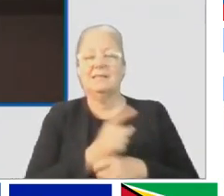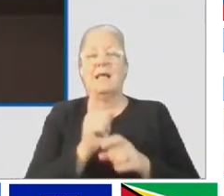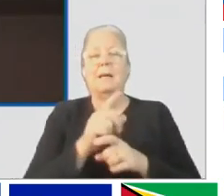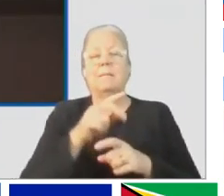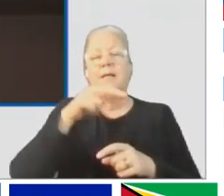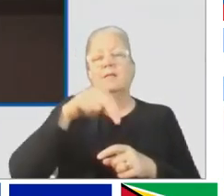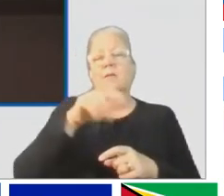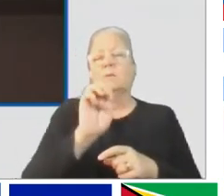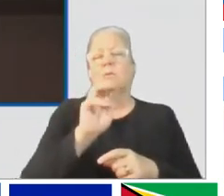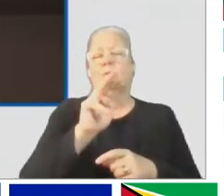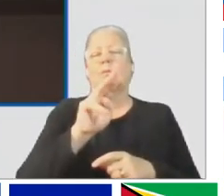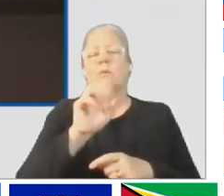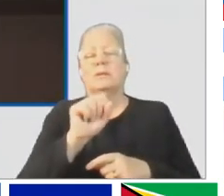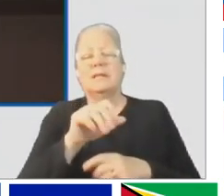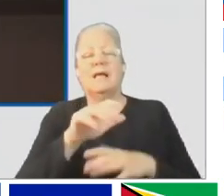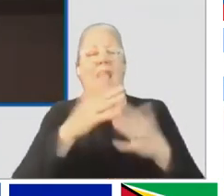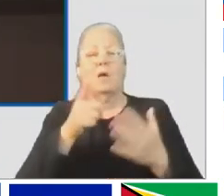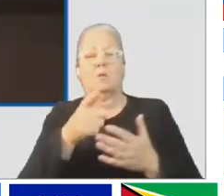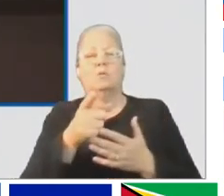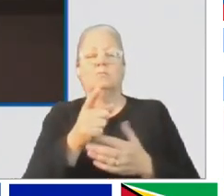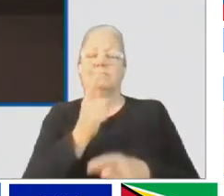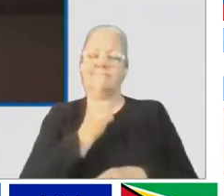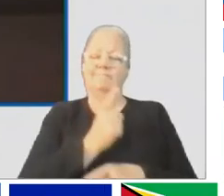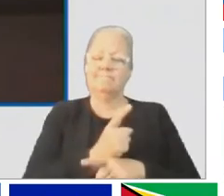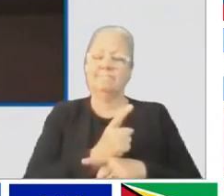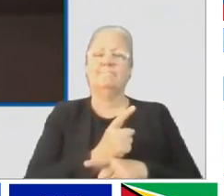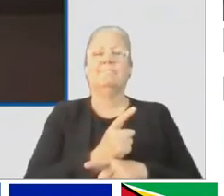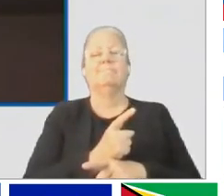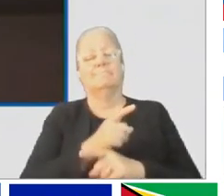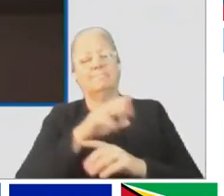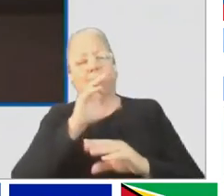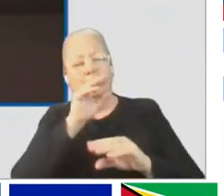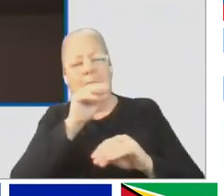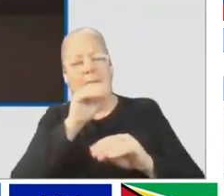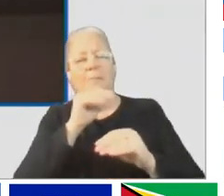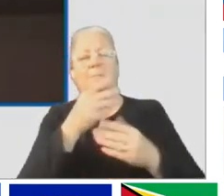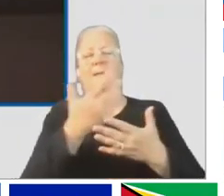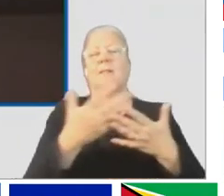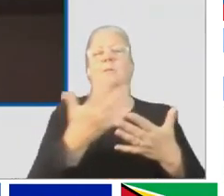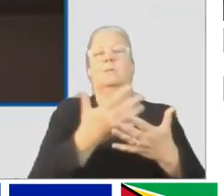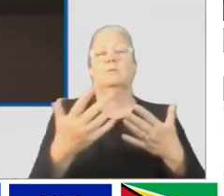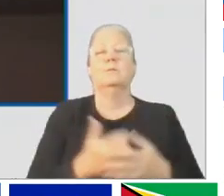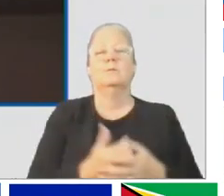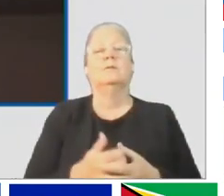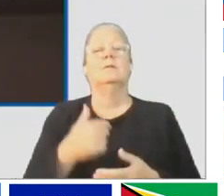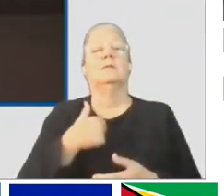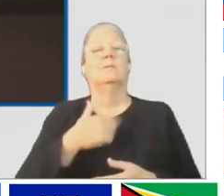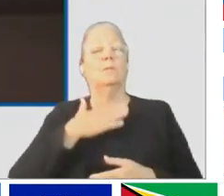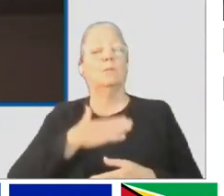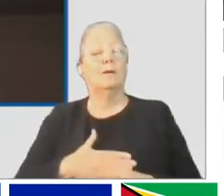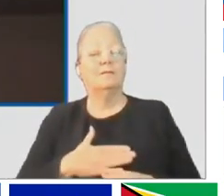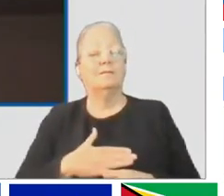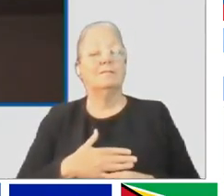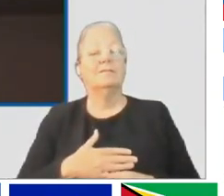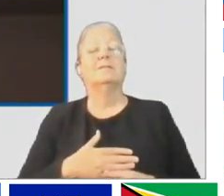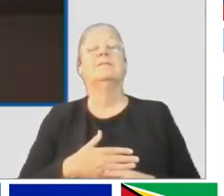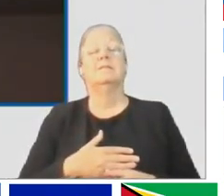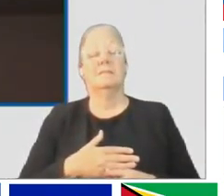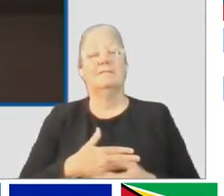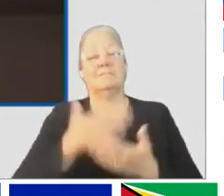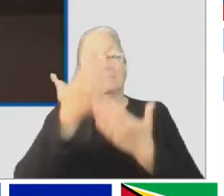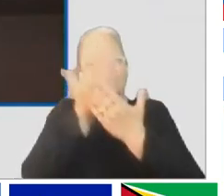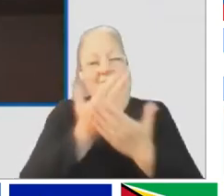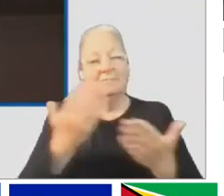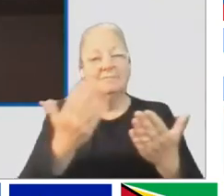about disasters. Again, we want to take the opportunity to acknowledge our partners. Thank you so very much to